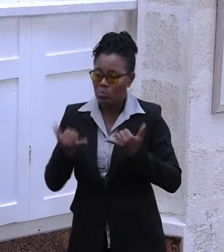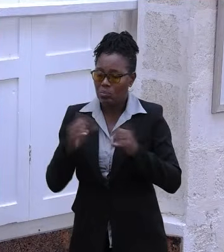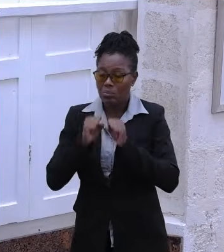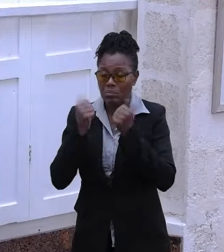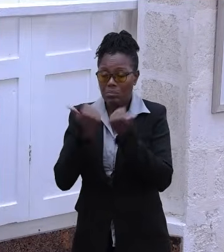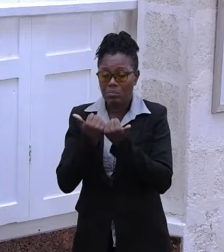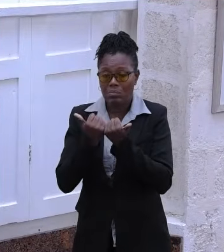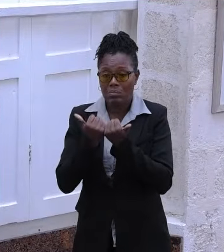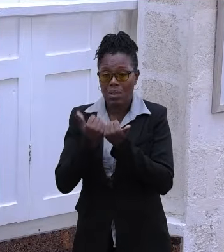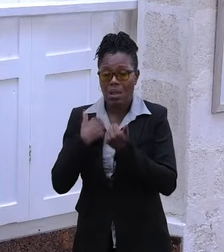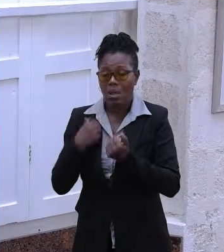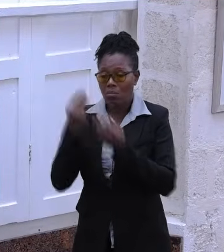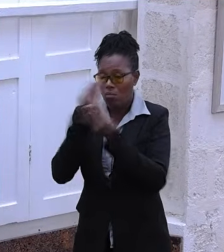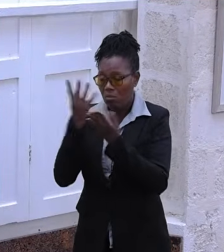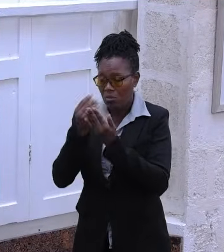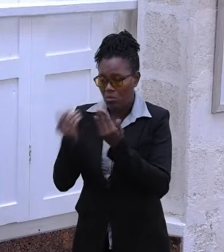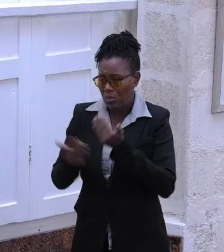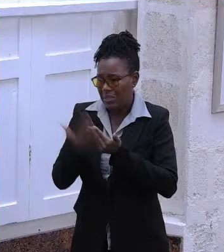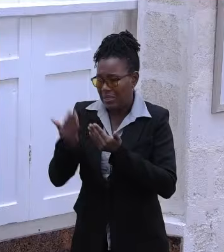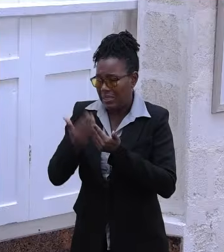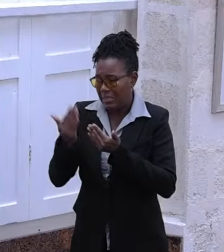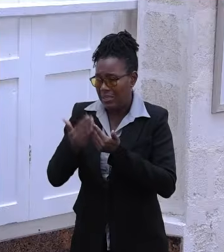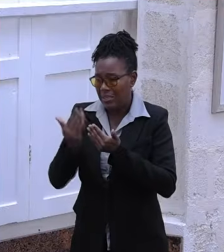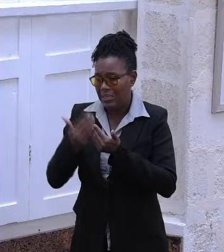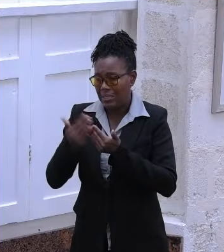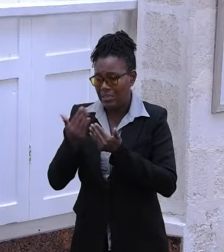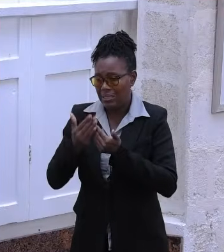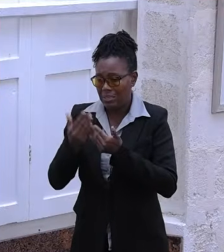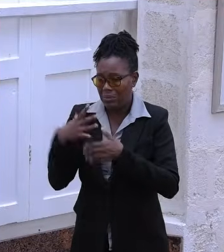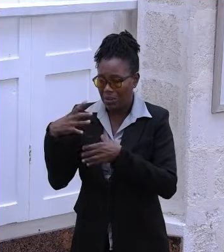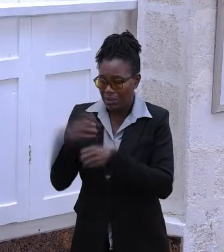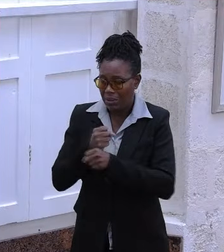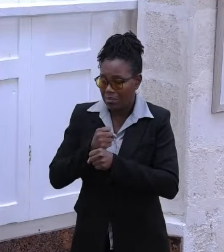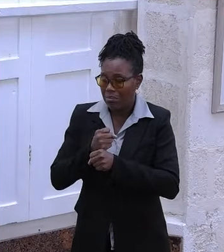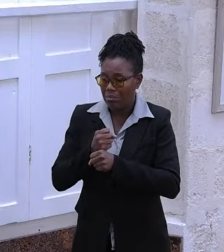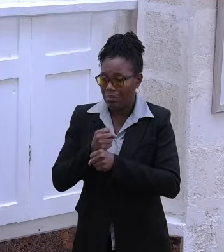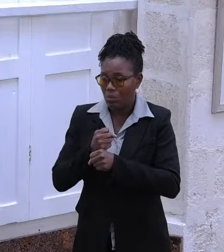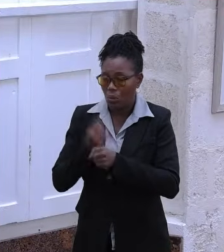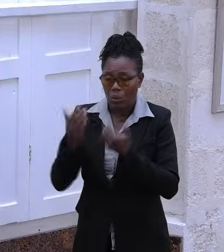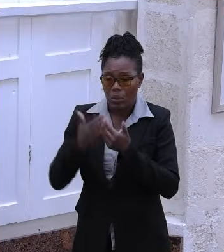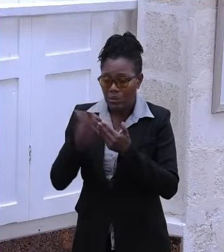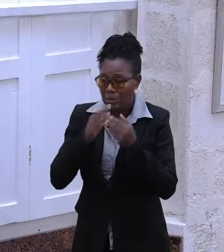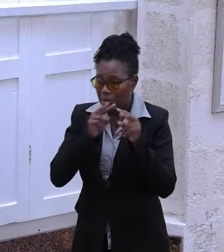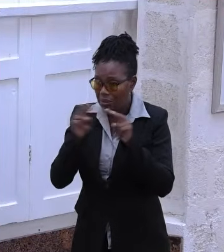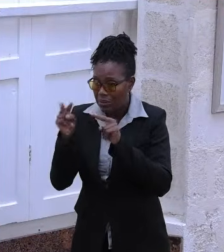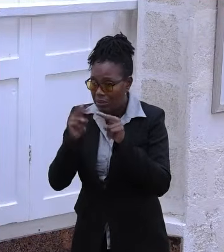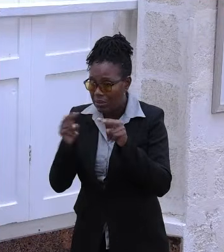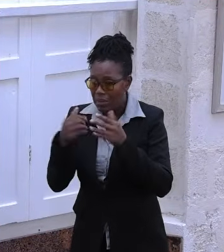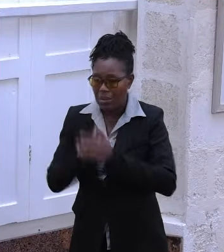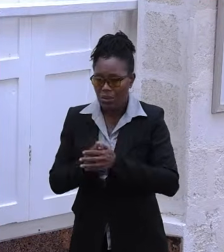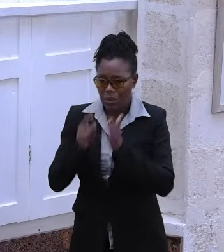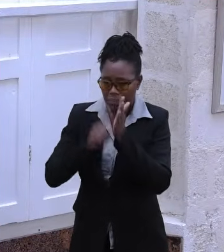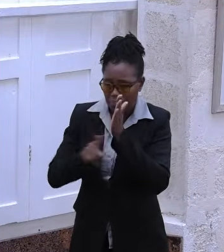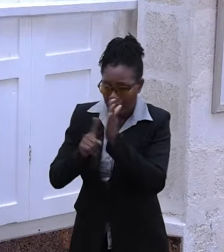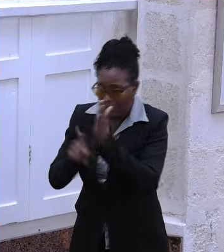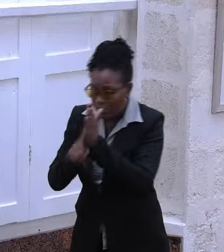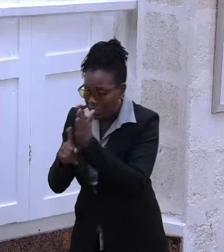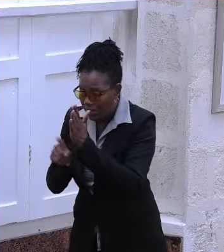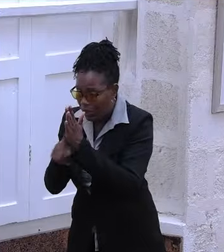is so easily attainable, where scrutiny is so advanced,